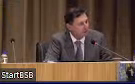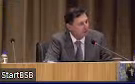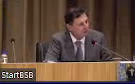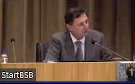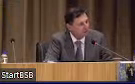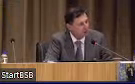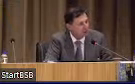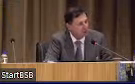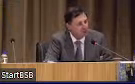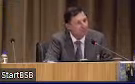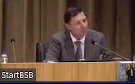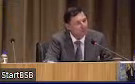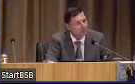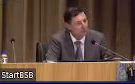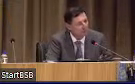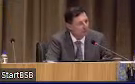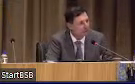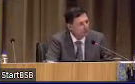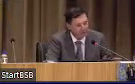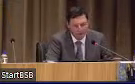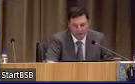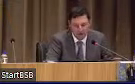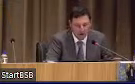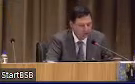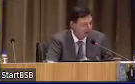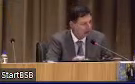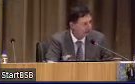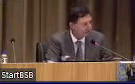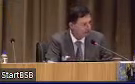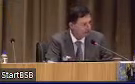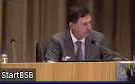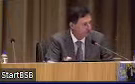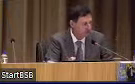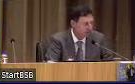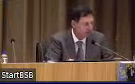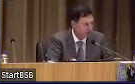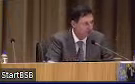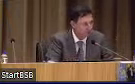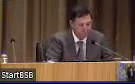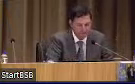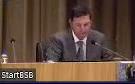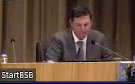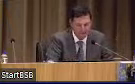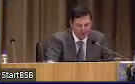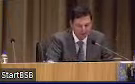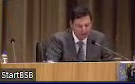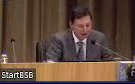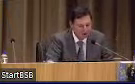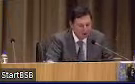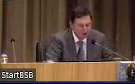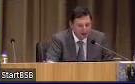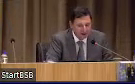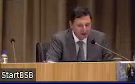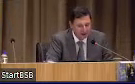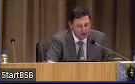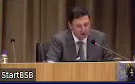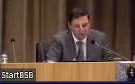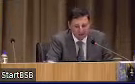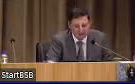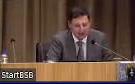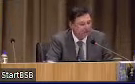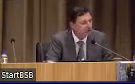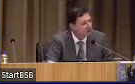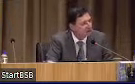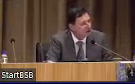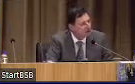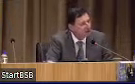lot for why the rate of lethality of patients was high